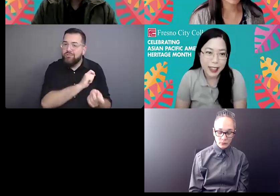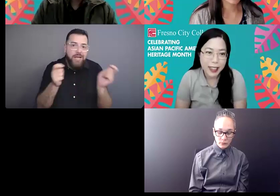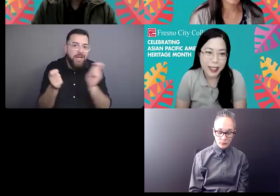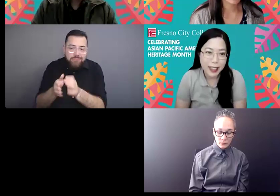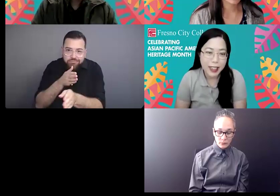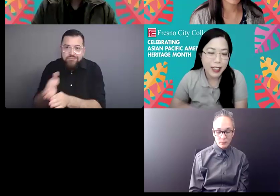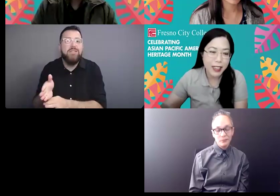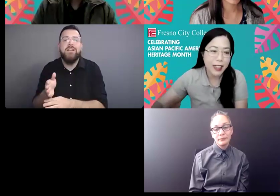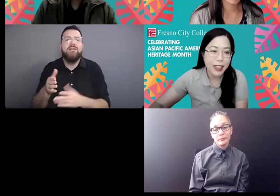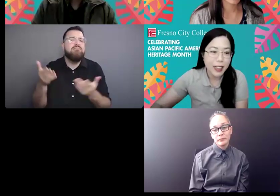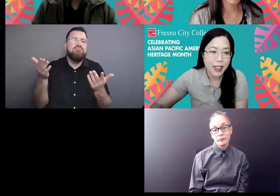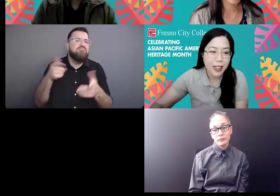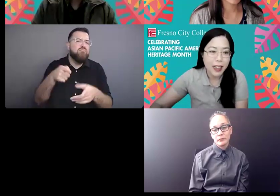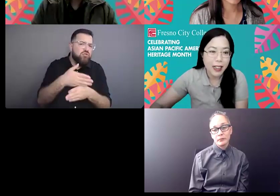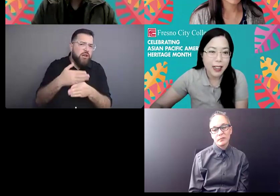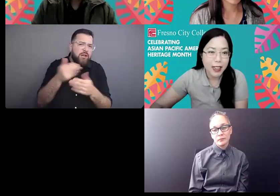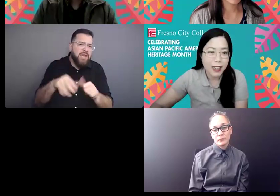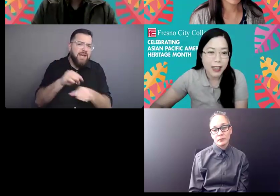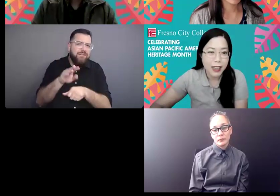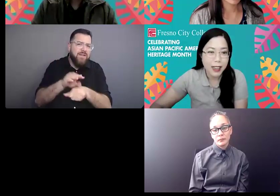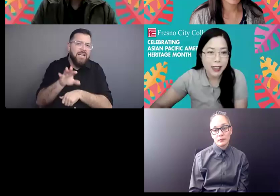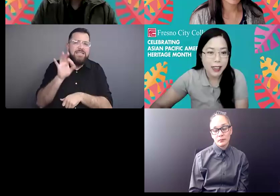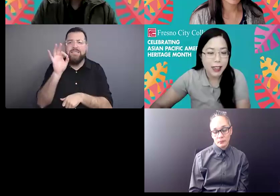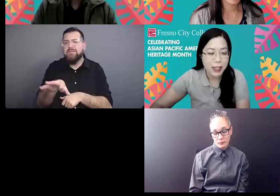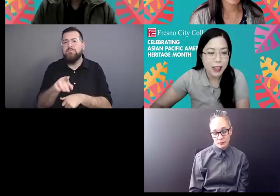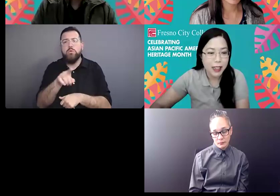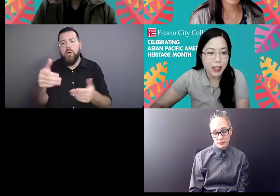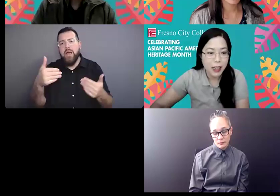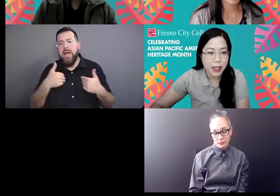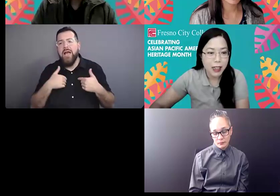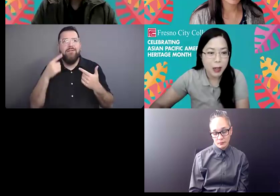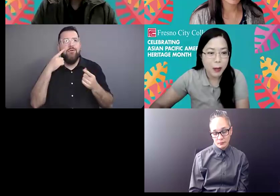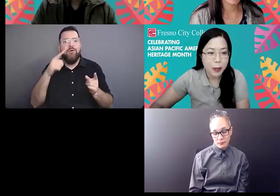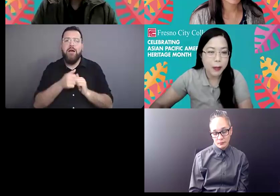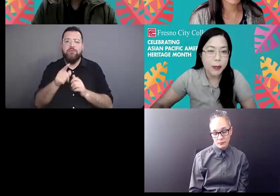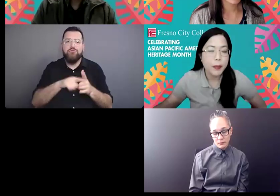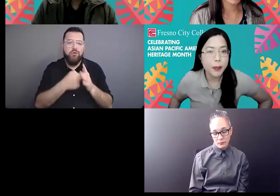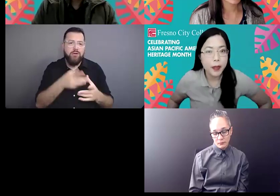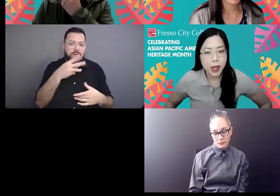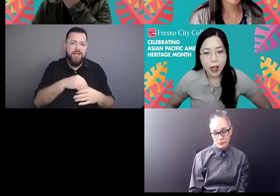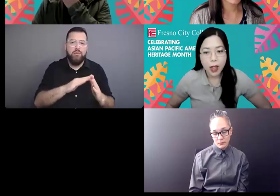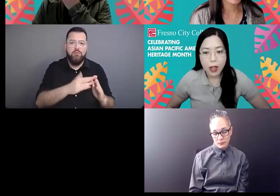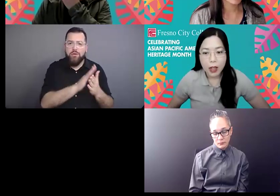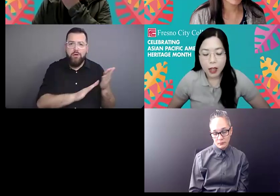us what advice you have for getting into the community college system as an instructor?